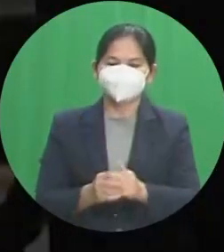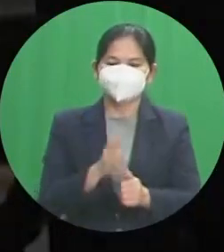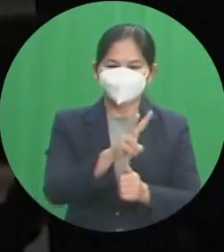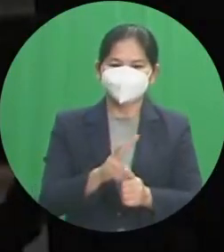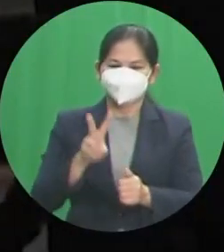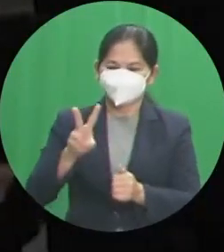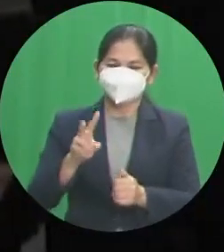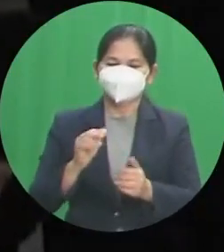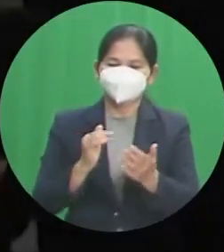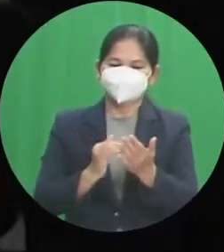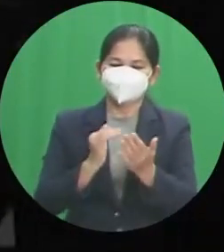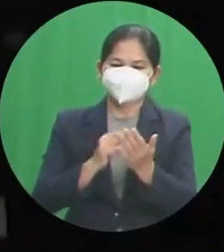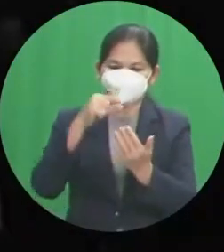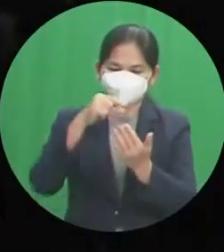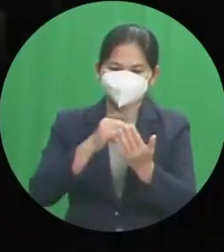22